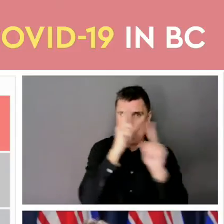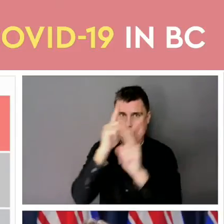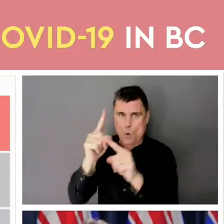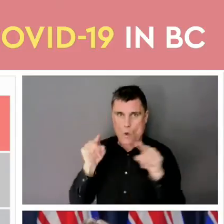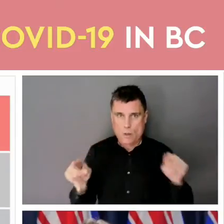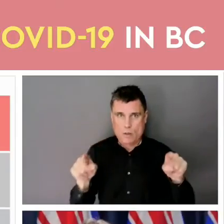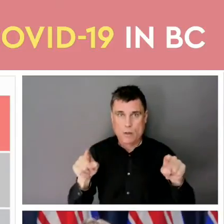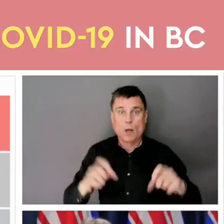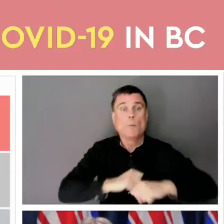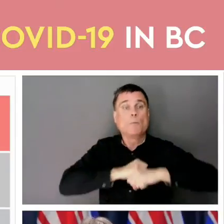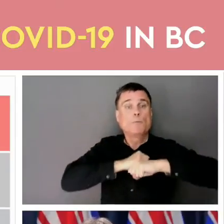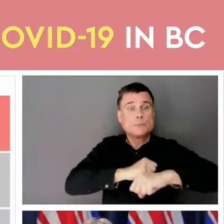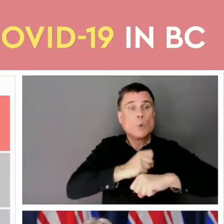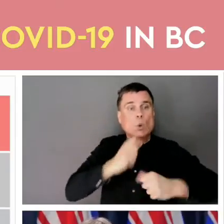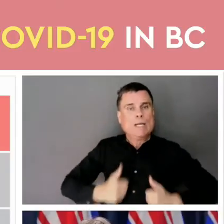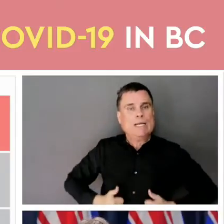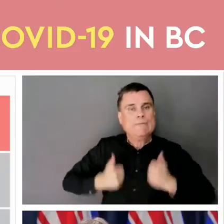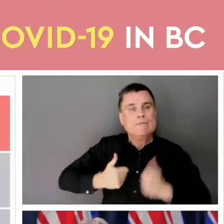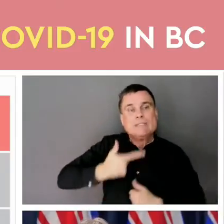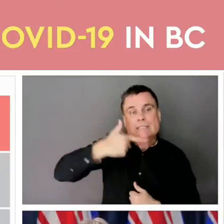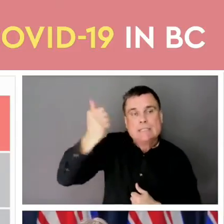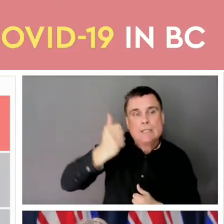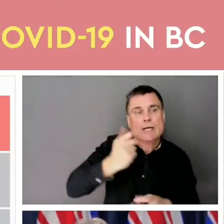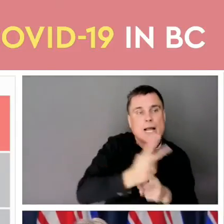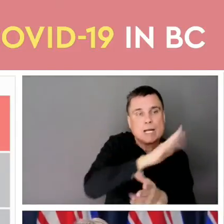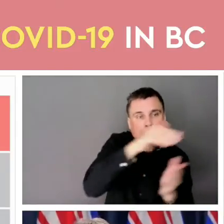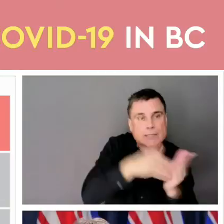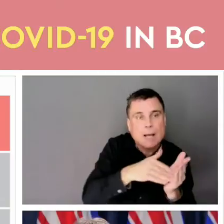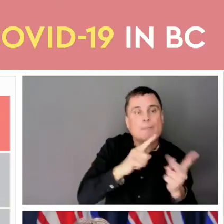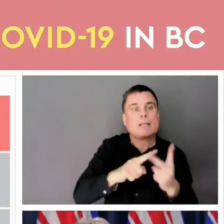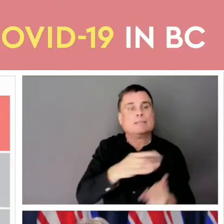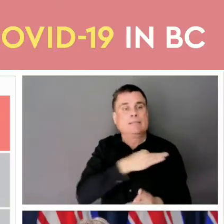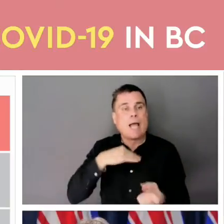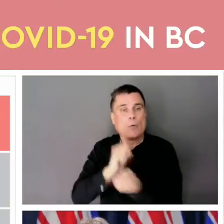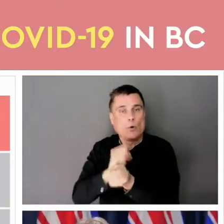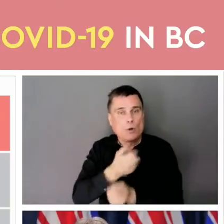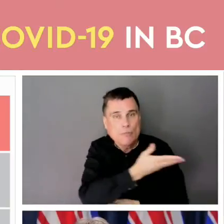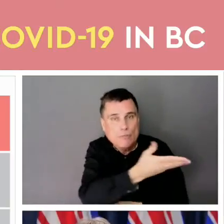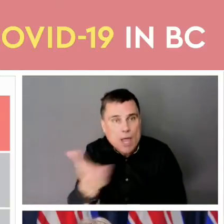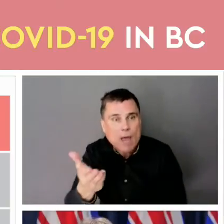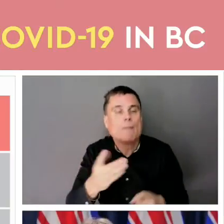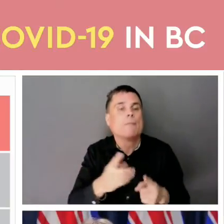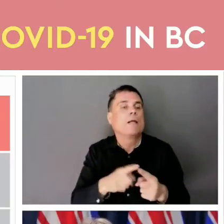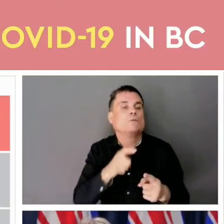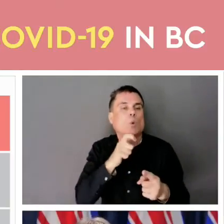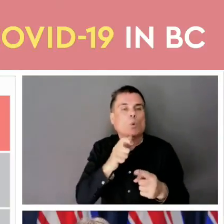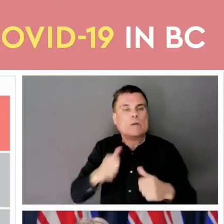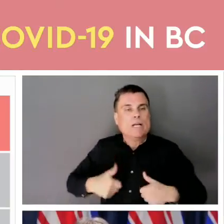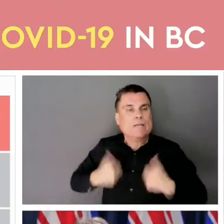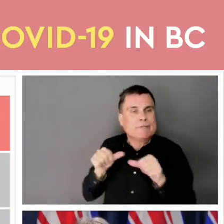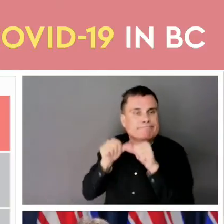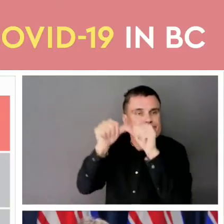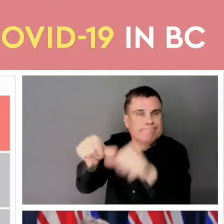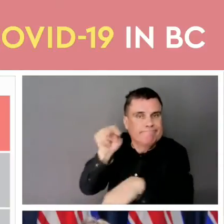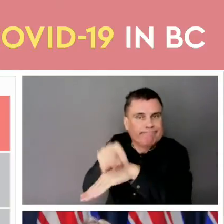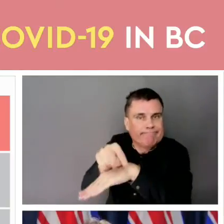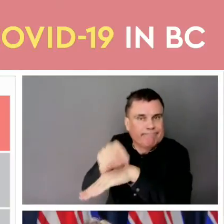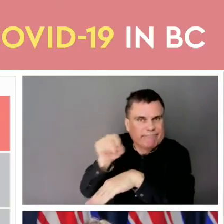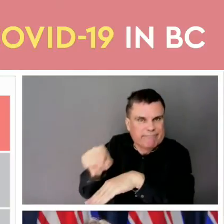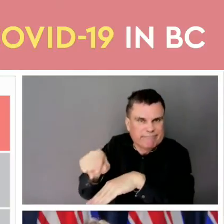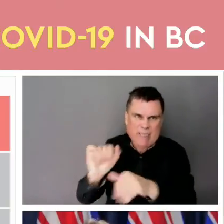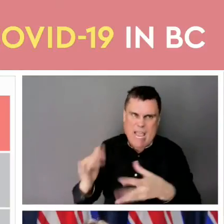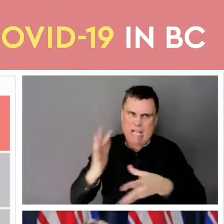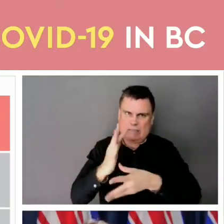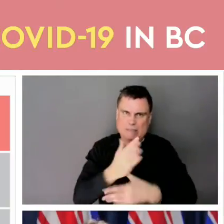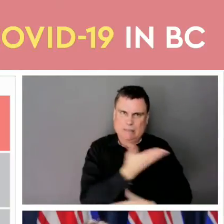care facilities, of assisted living residences. As you heard from Dr. Henry, these are our highest, most vulnerable